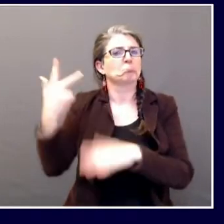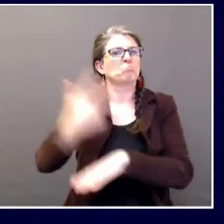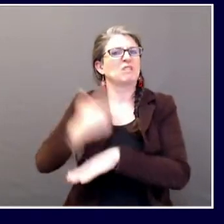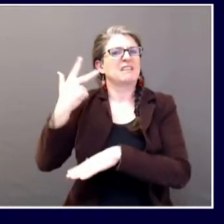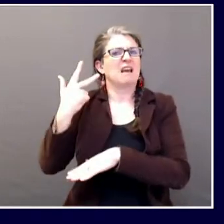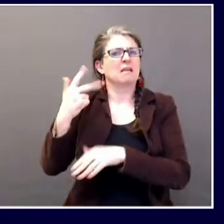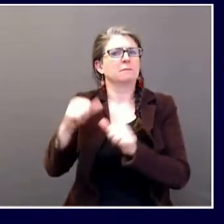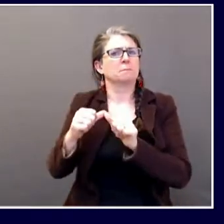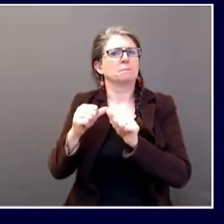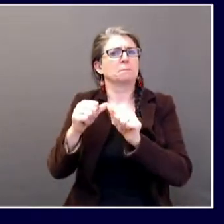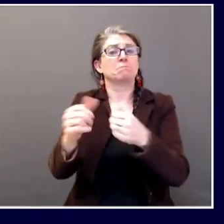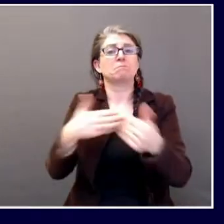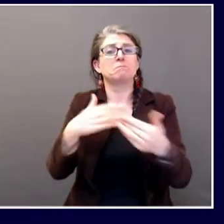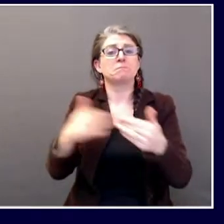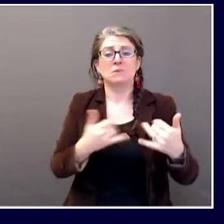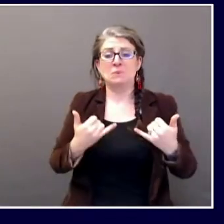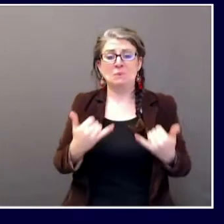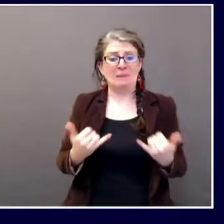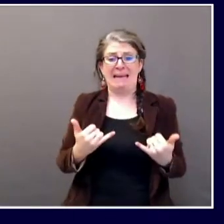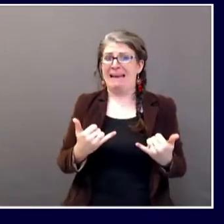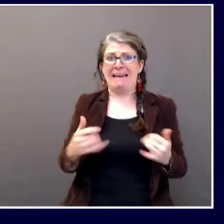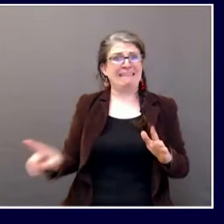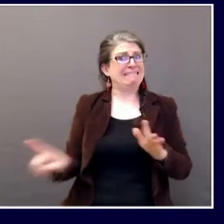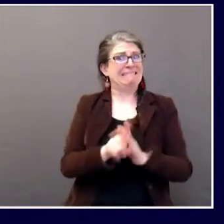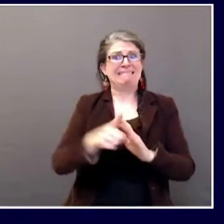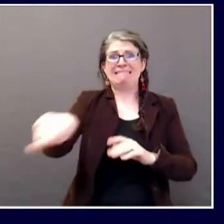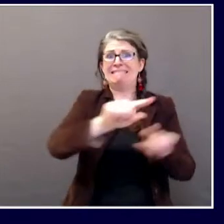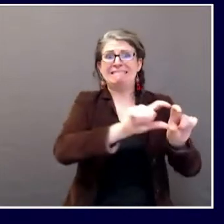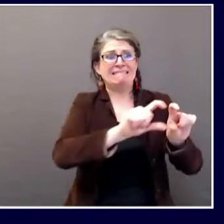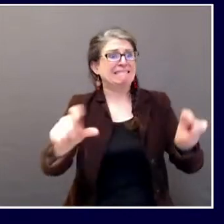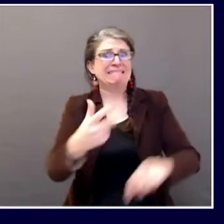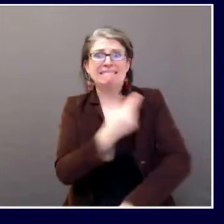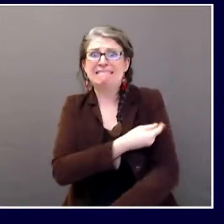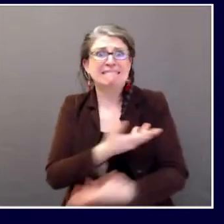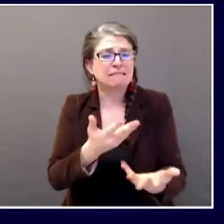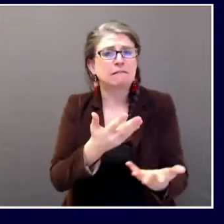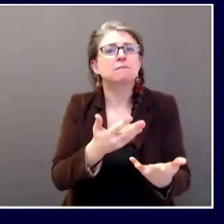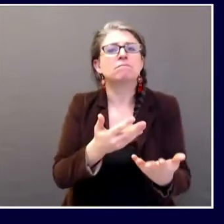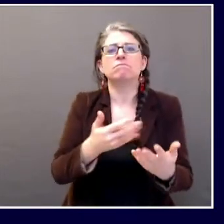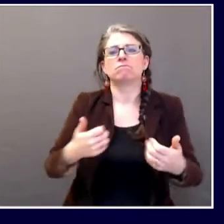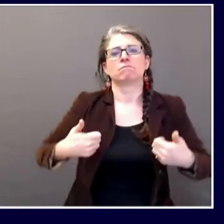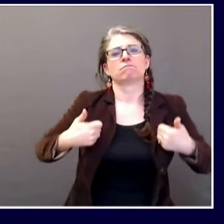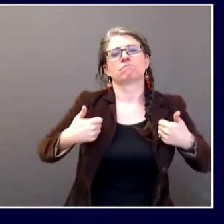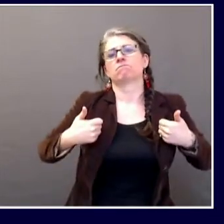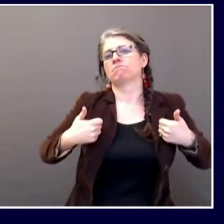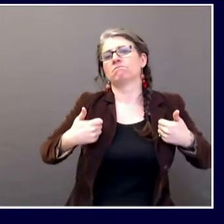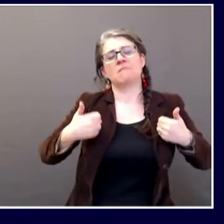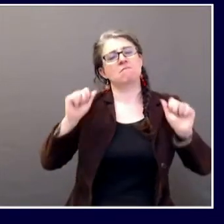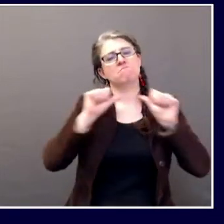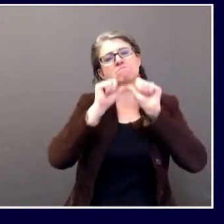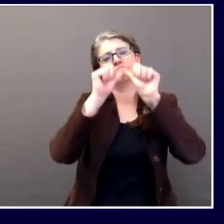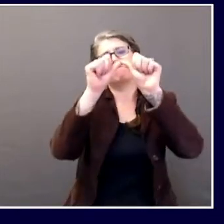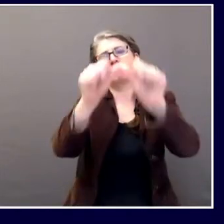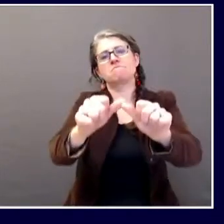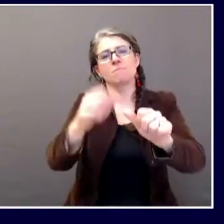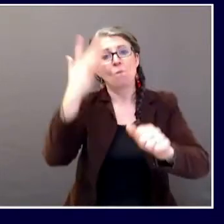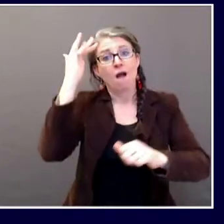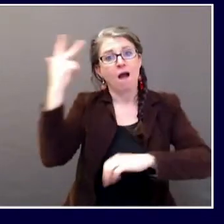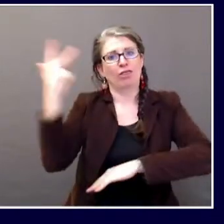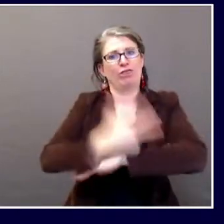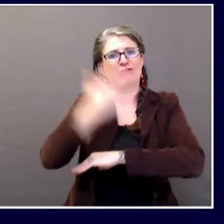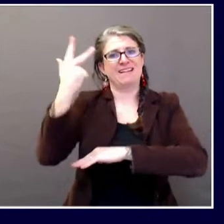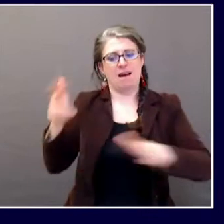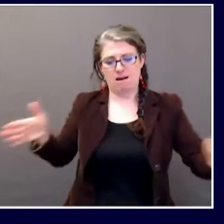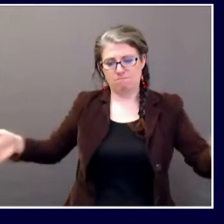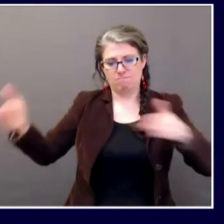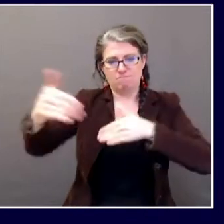compromised because they can subsist in that packaged environment for at least 72 hours. We do